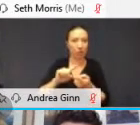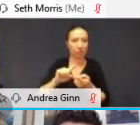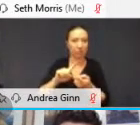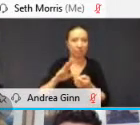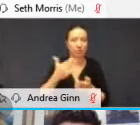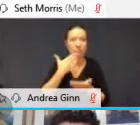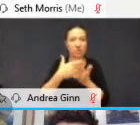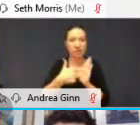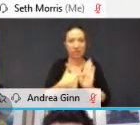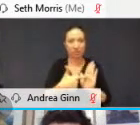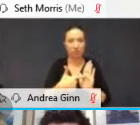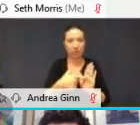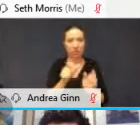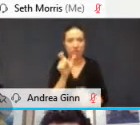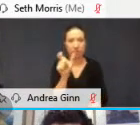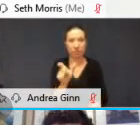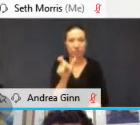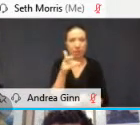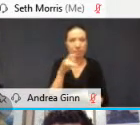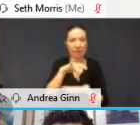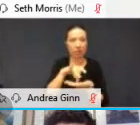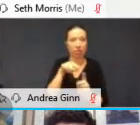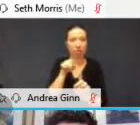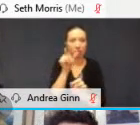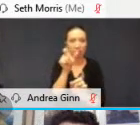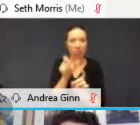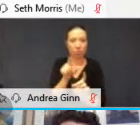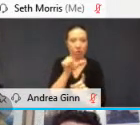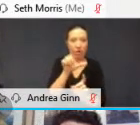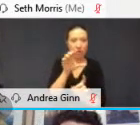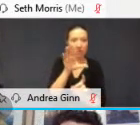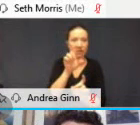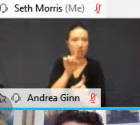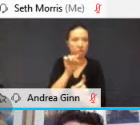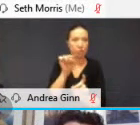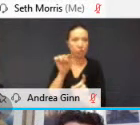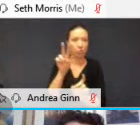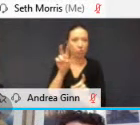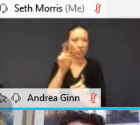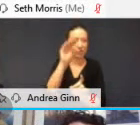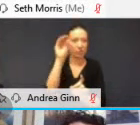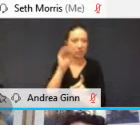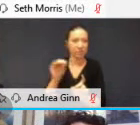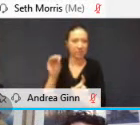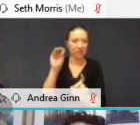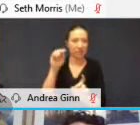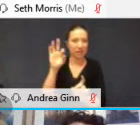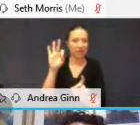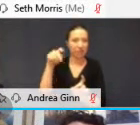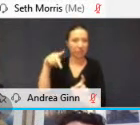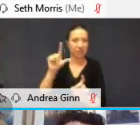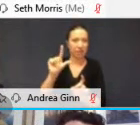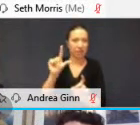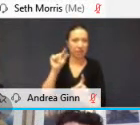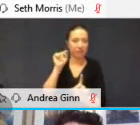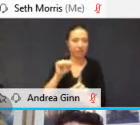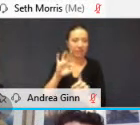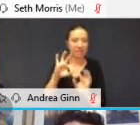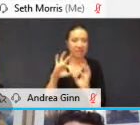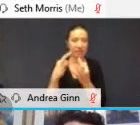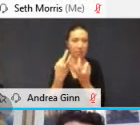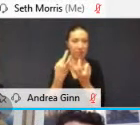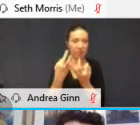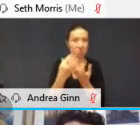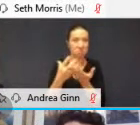middle, 151 to 200% federal poverty level. A family in this income